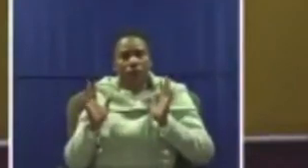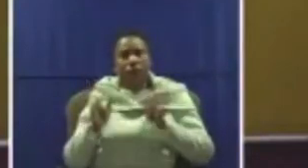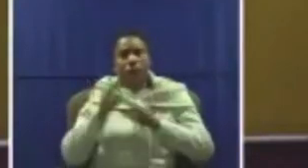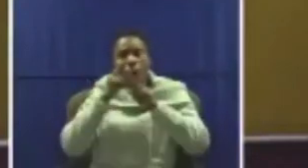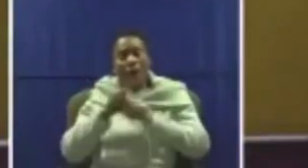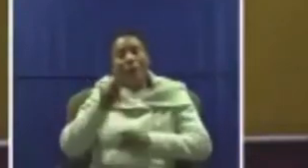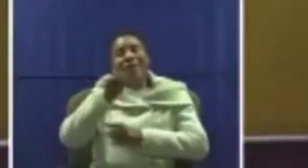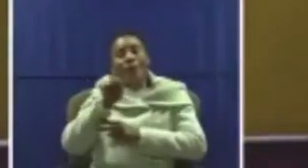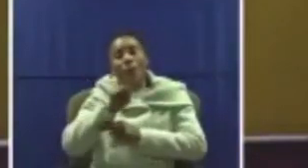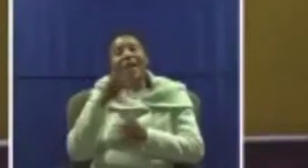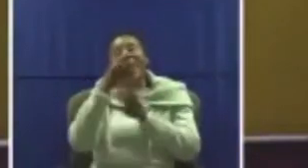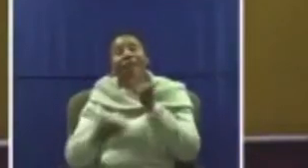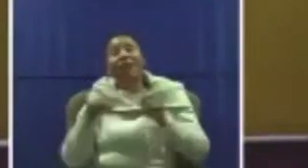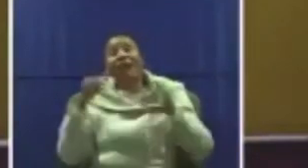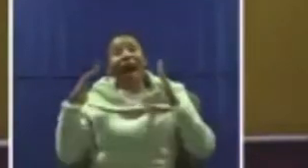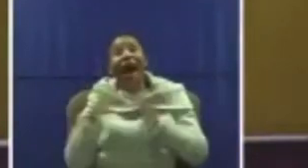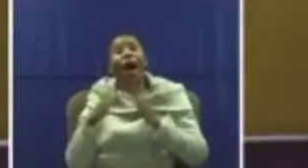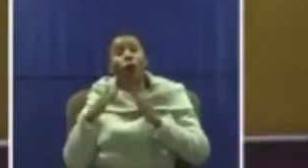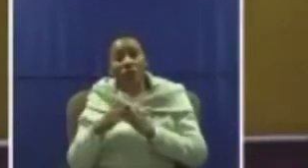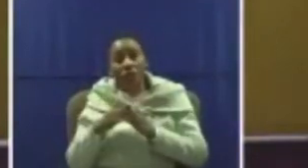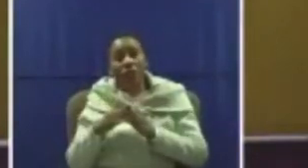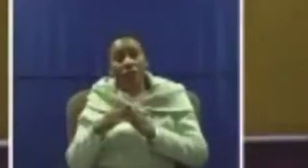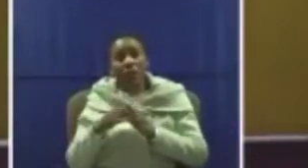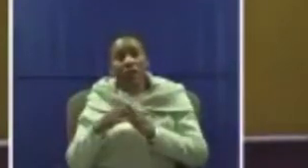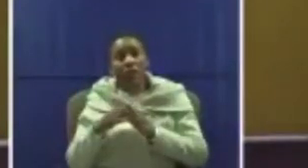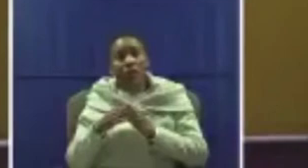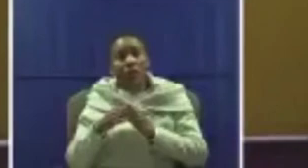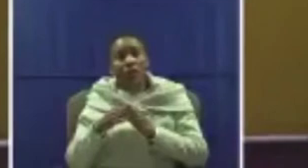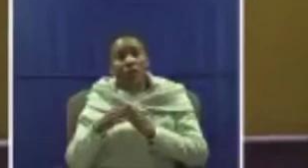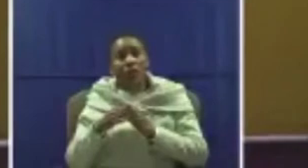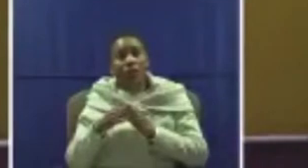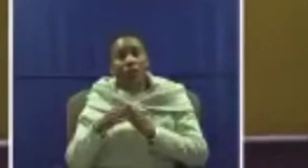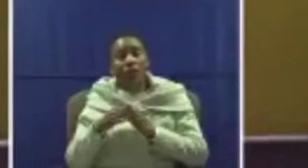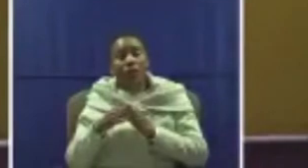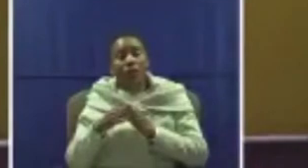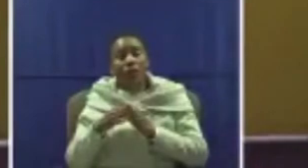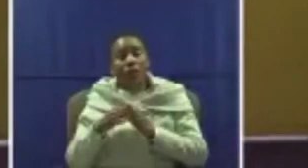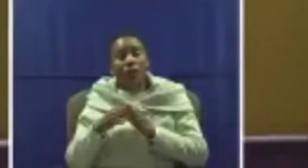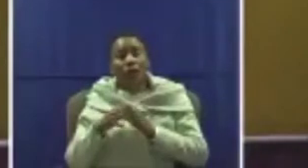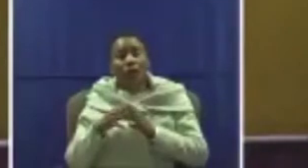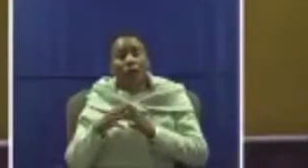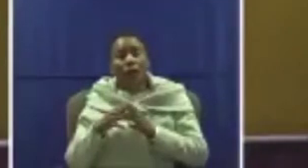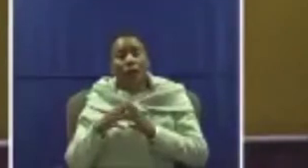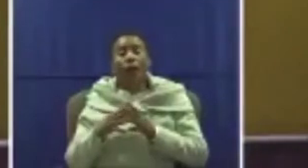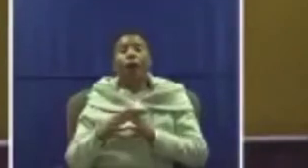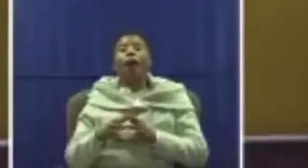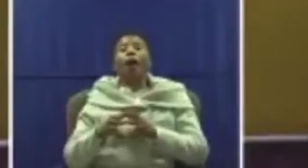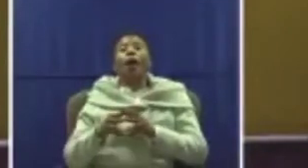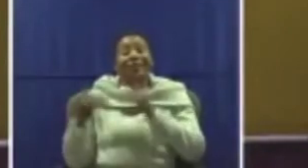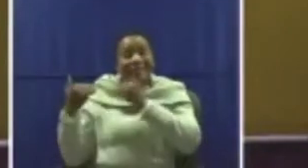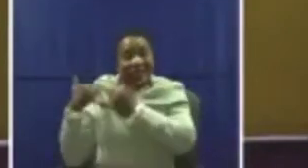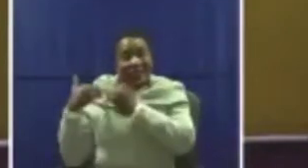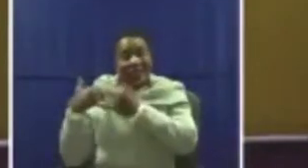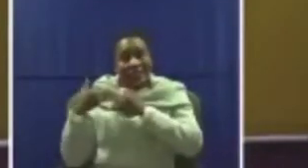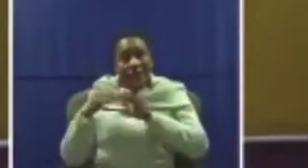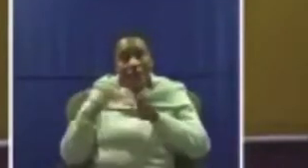Honorable Tlangwini, leave the house. Sergeant and Arms, will you please escort Honorable Tlangwini and